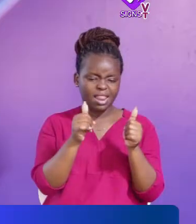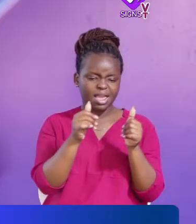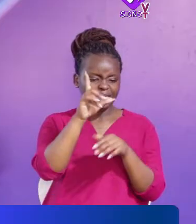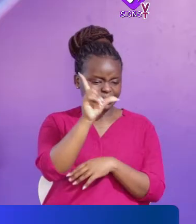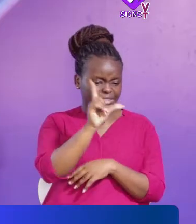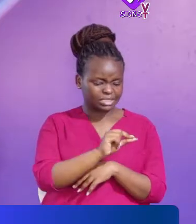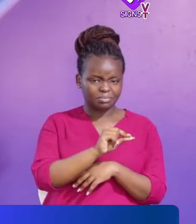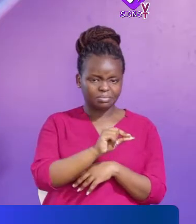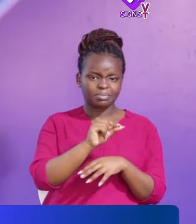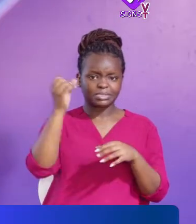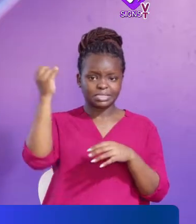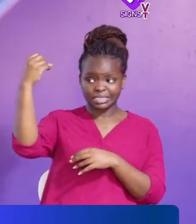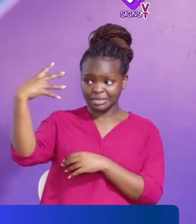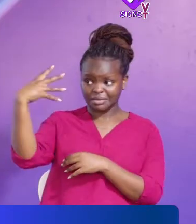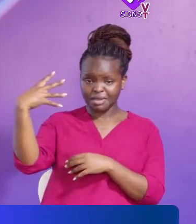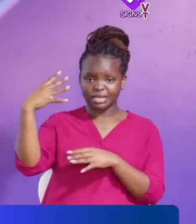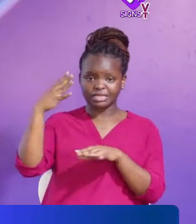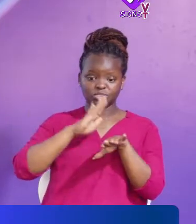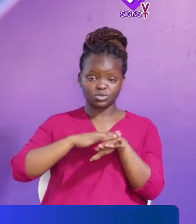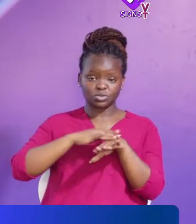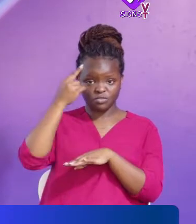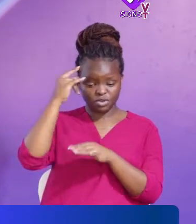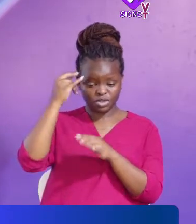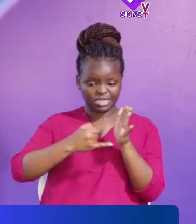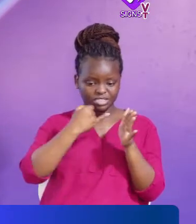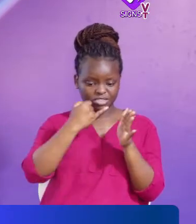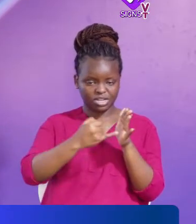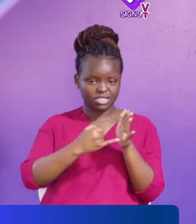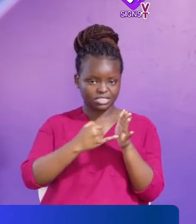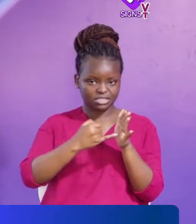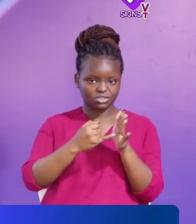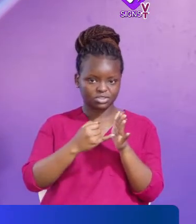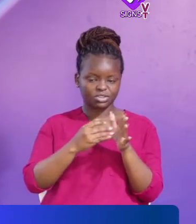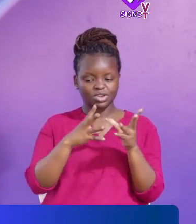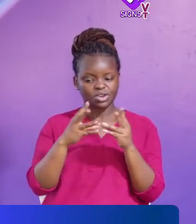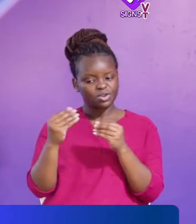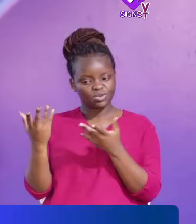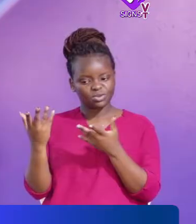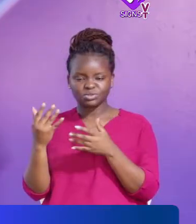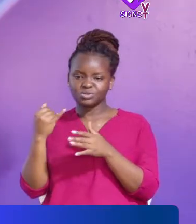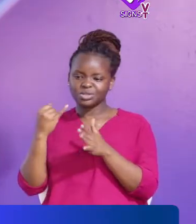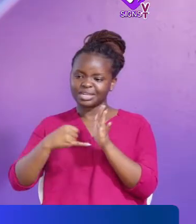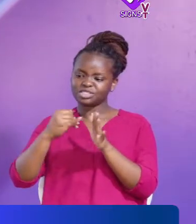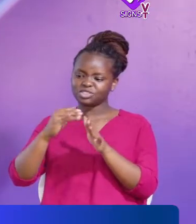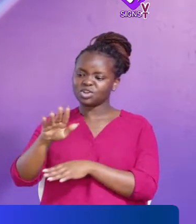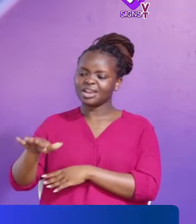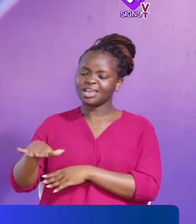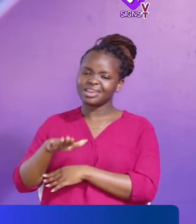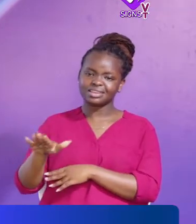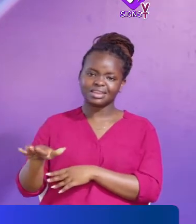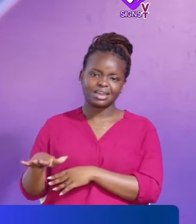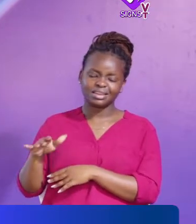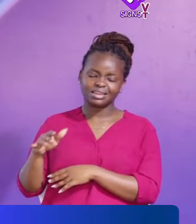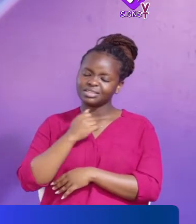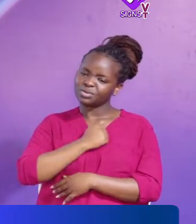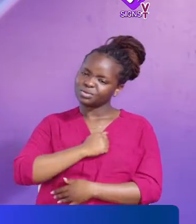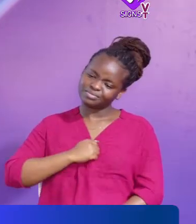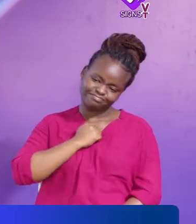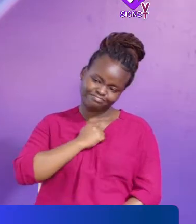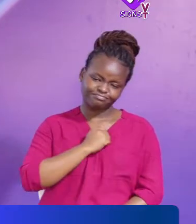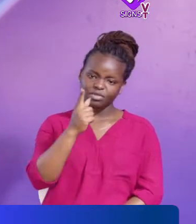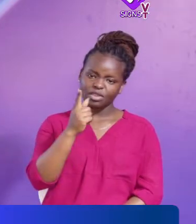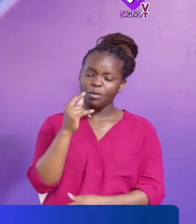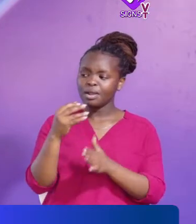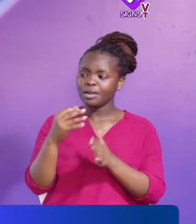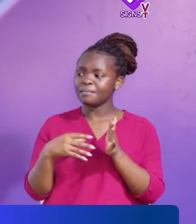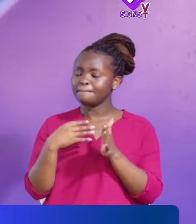affordable electricity is good for industrialization. Go to industrial area, my brother. You sympathize with people who are manufacturing